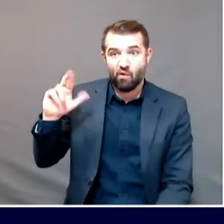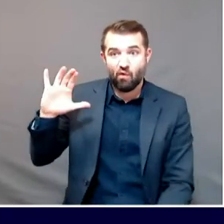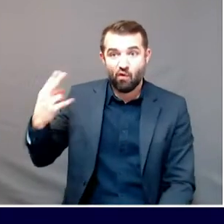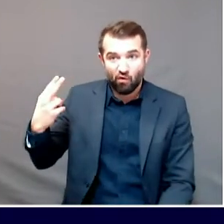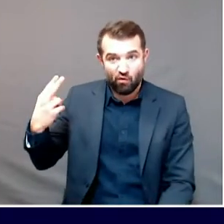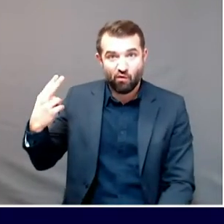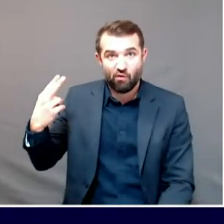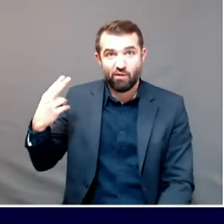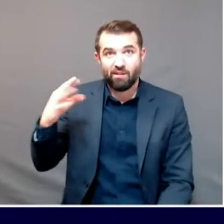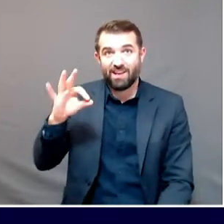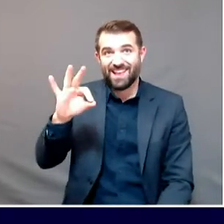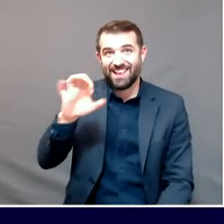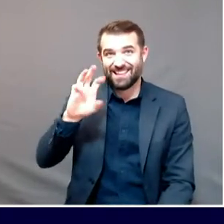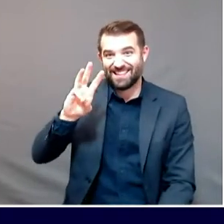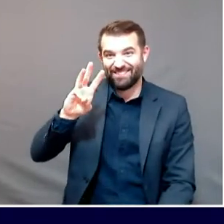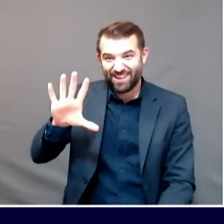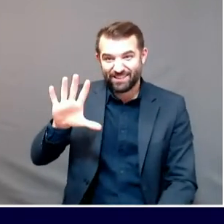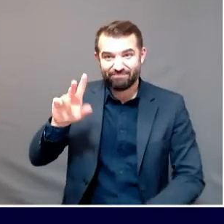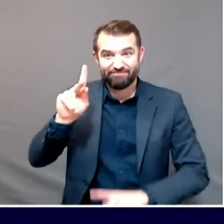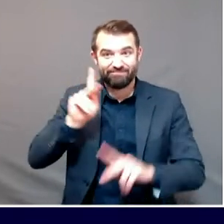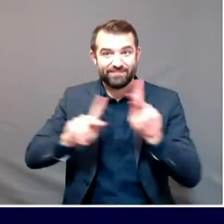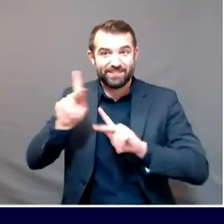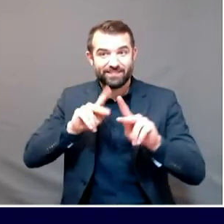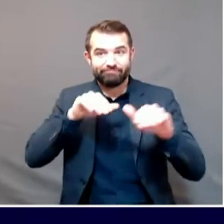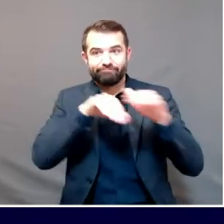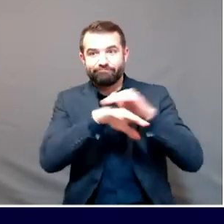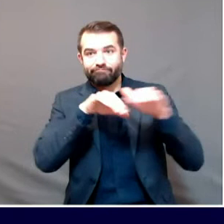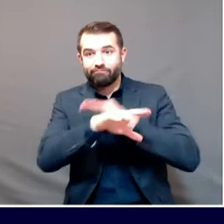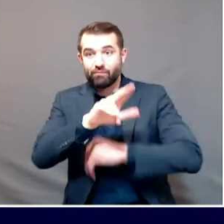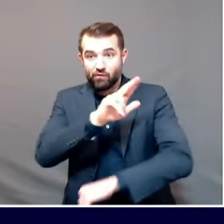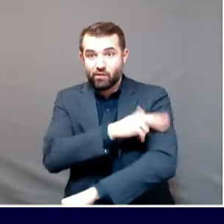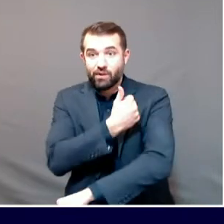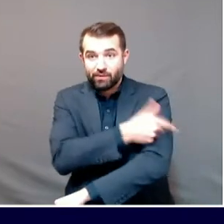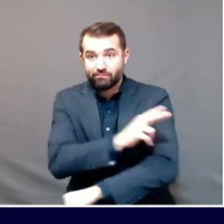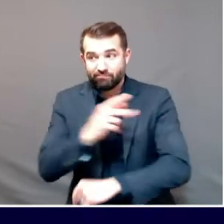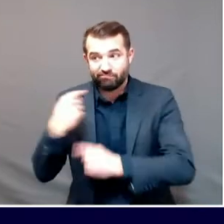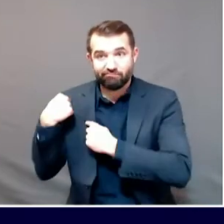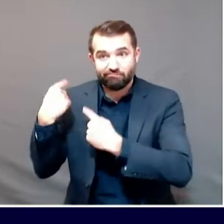individuals have been hospitalized. Just in the past 30 days alone,